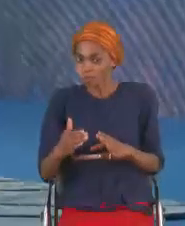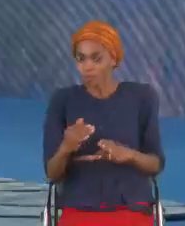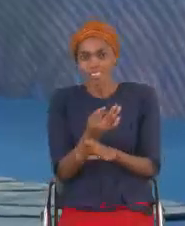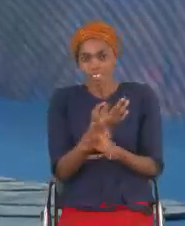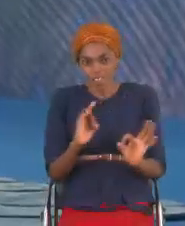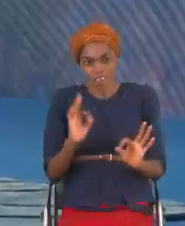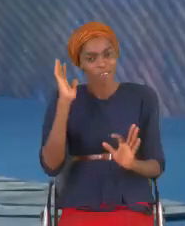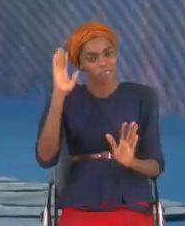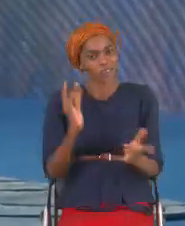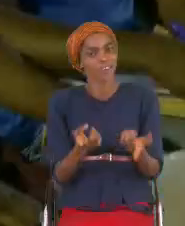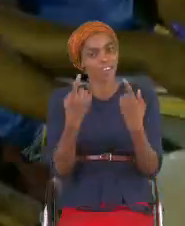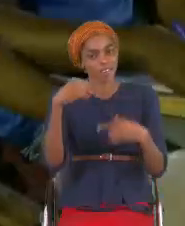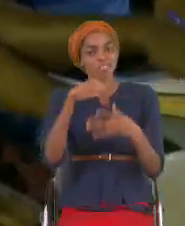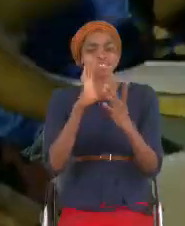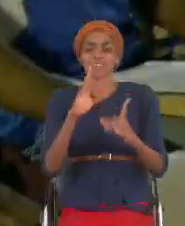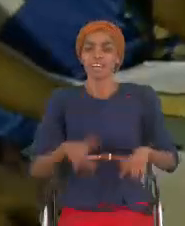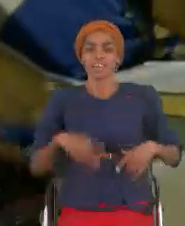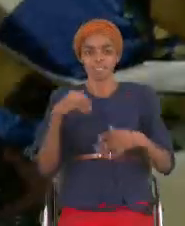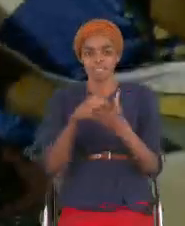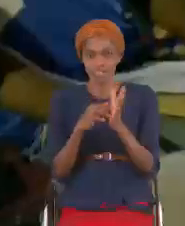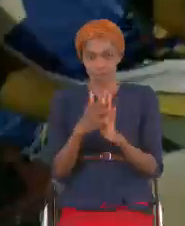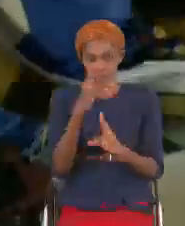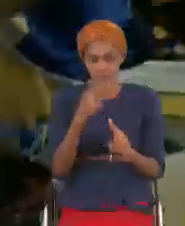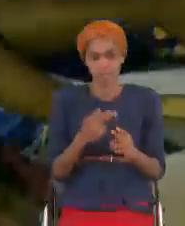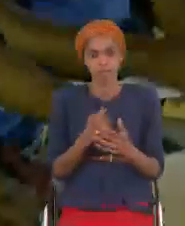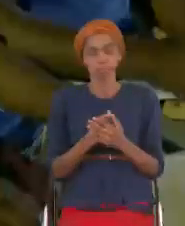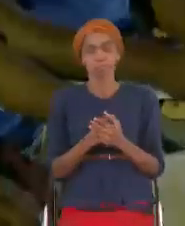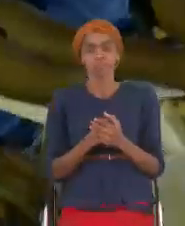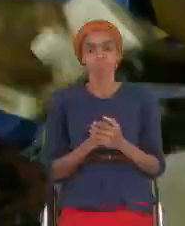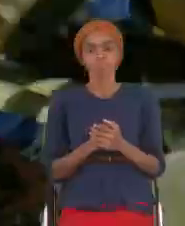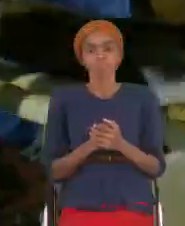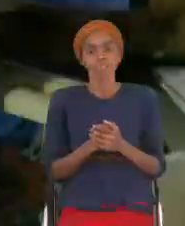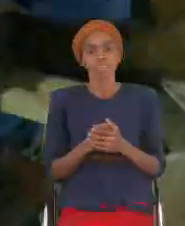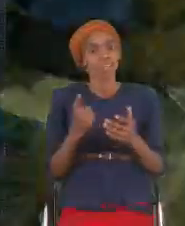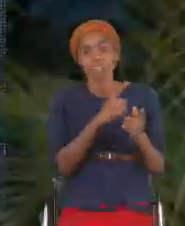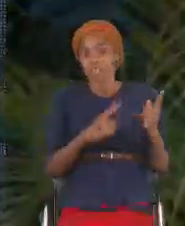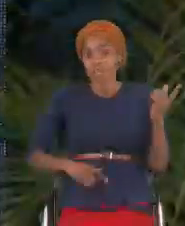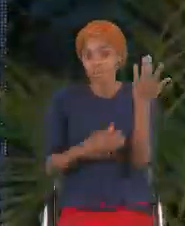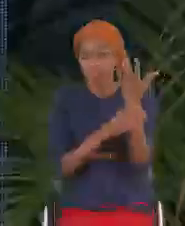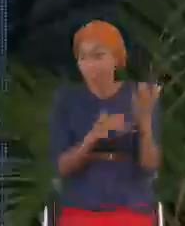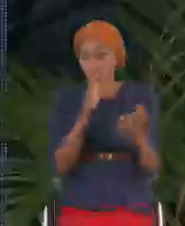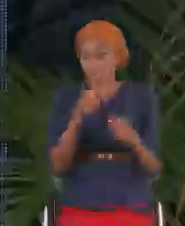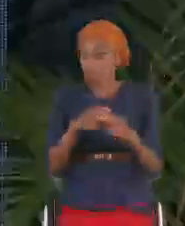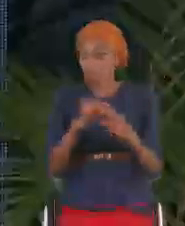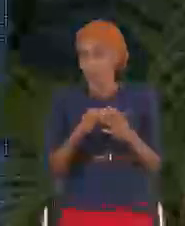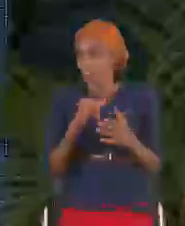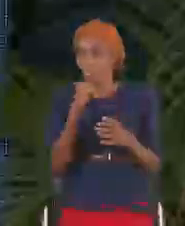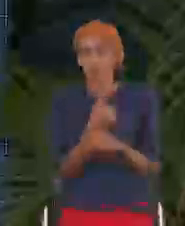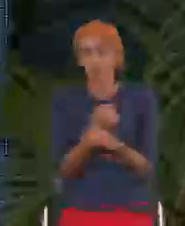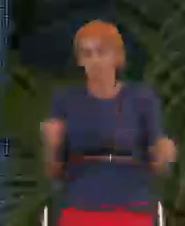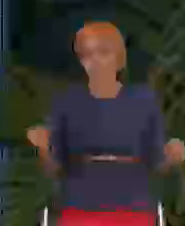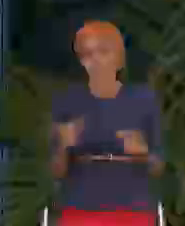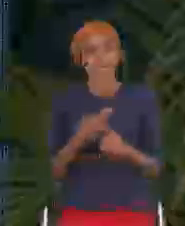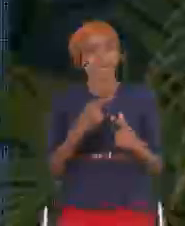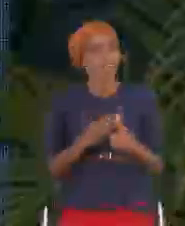will come to your life. Look at that. It says, behold, the Lord's hand is not shutting that it cannot save, neither